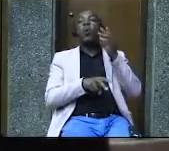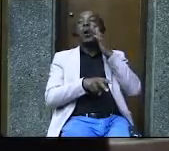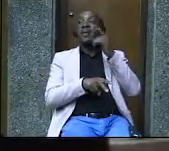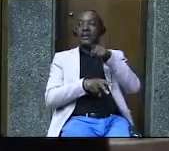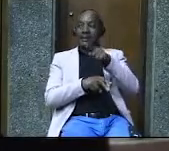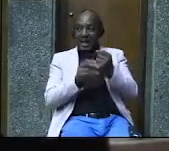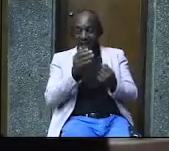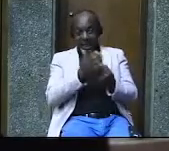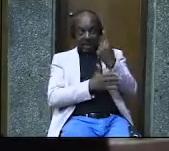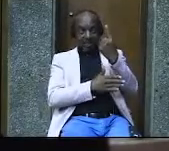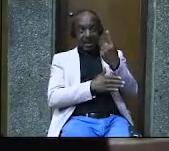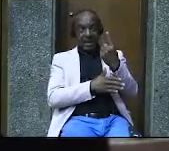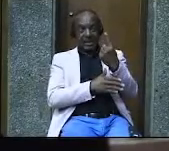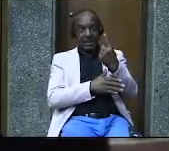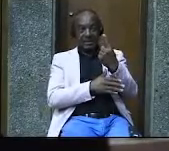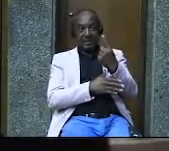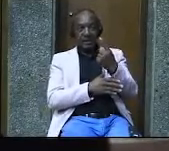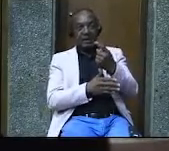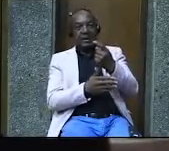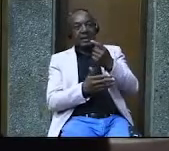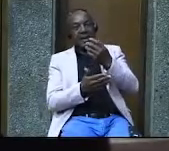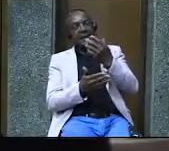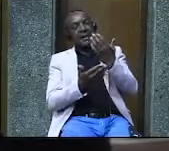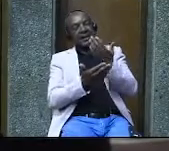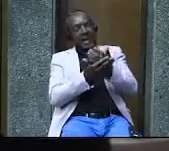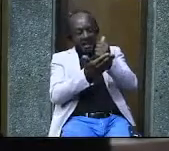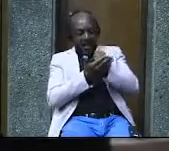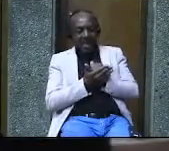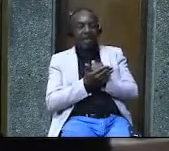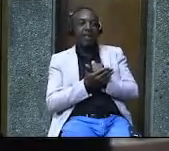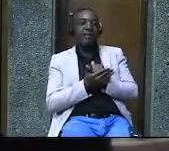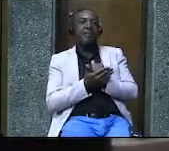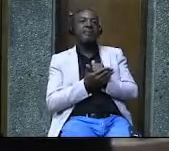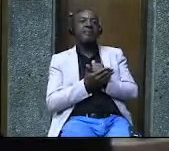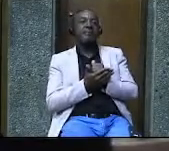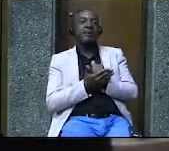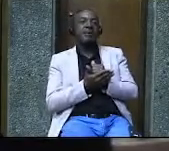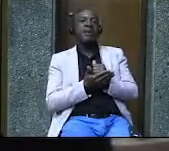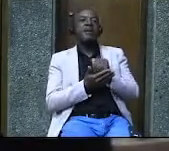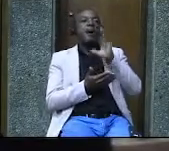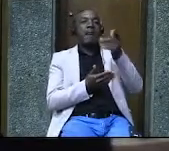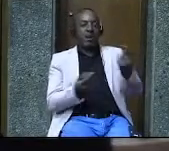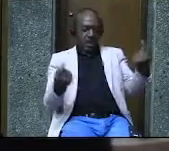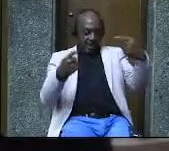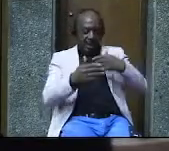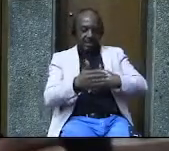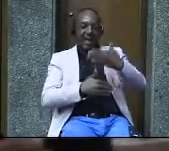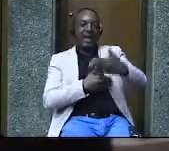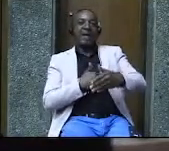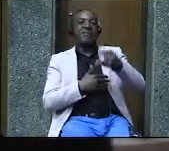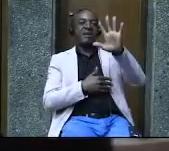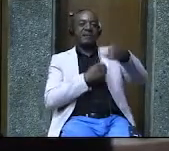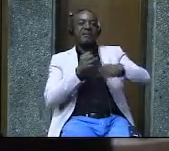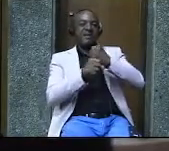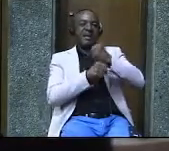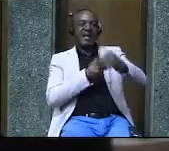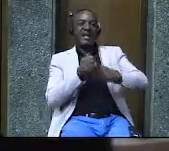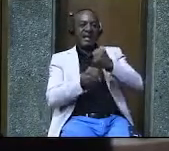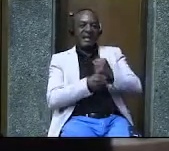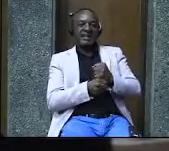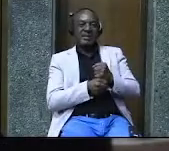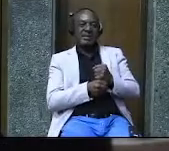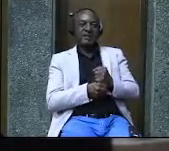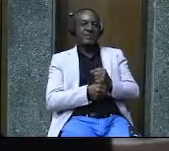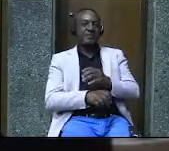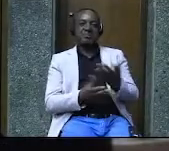nana. For the sake of someone supposed to benefit. They will come again after 5 years, if not maybe more. Kamra